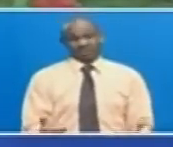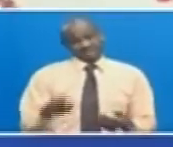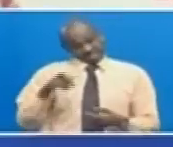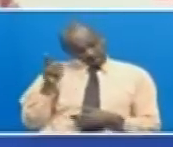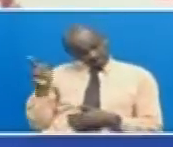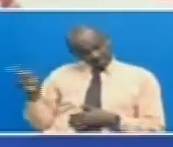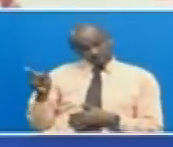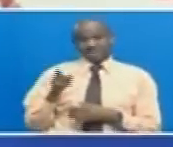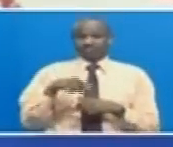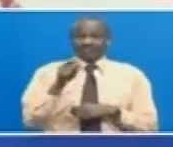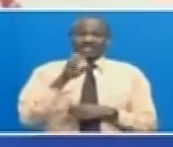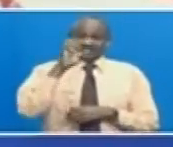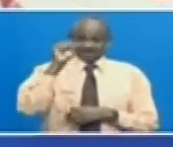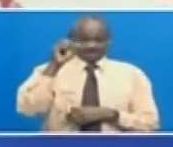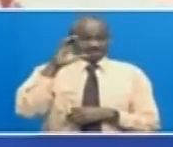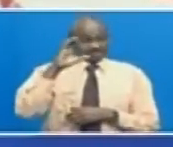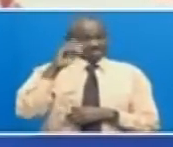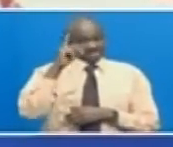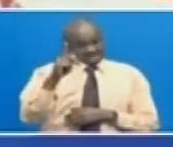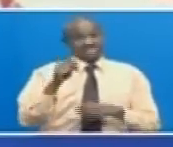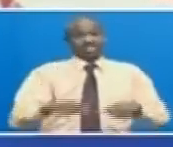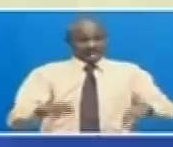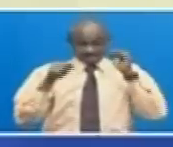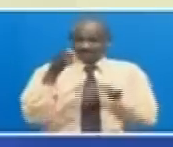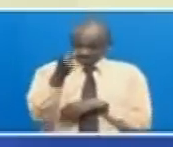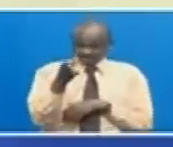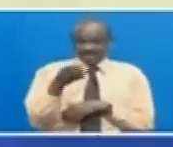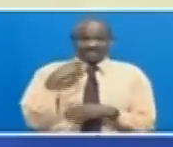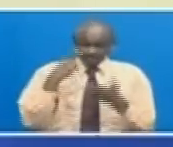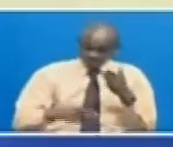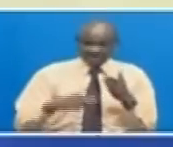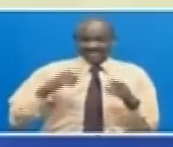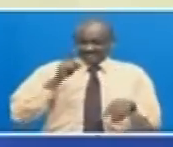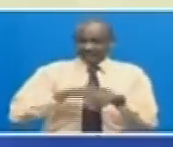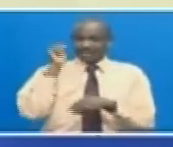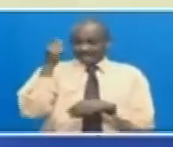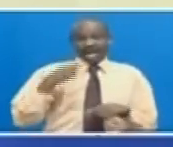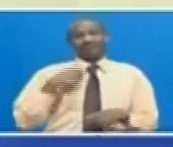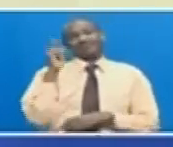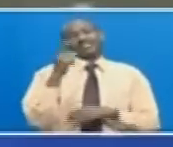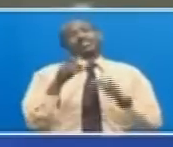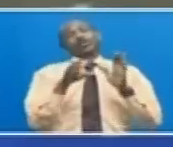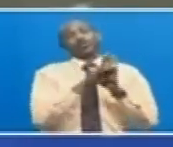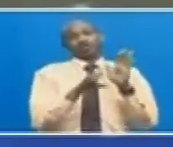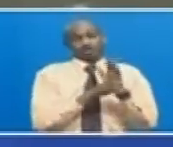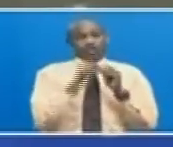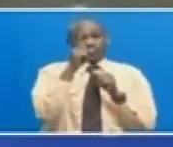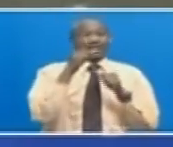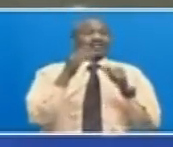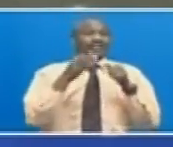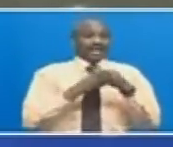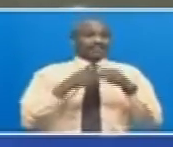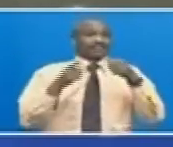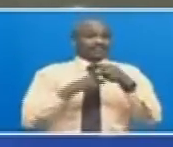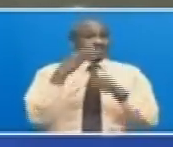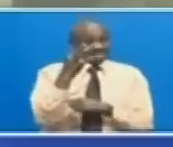renowned lawyer and former ECK vice chairman, was barely 25 when independent Kenya had its first constitution in 1963. He